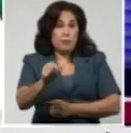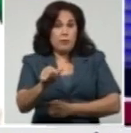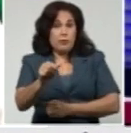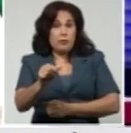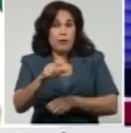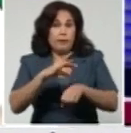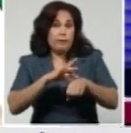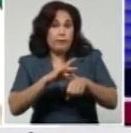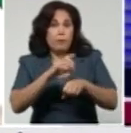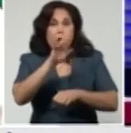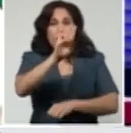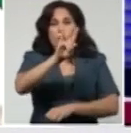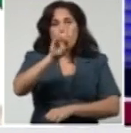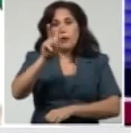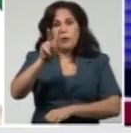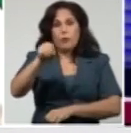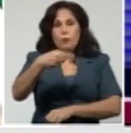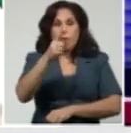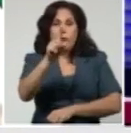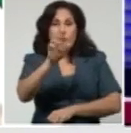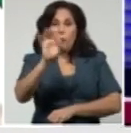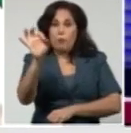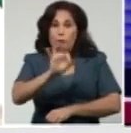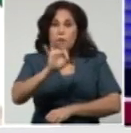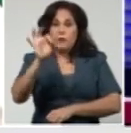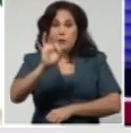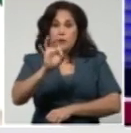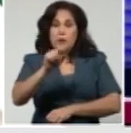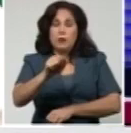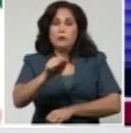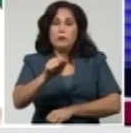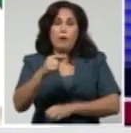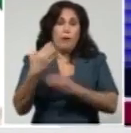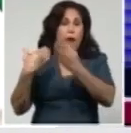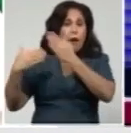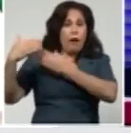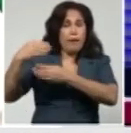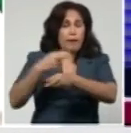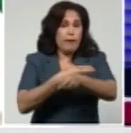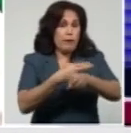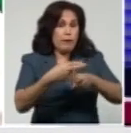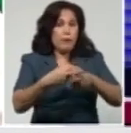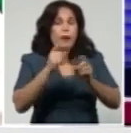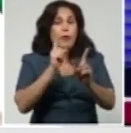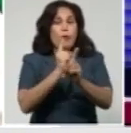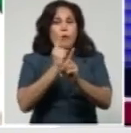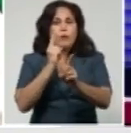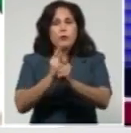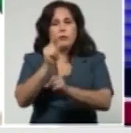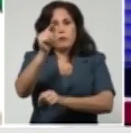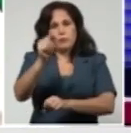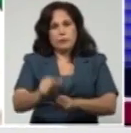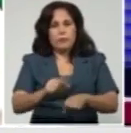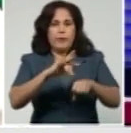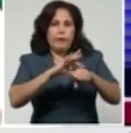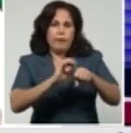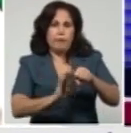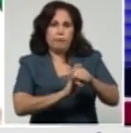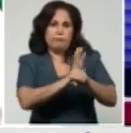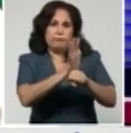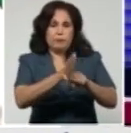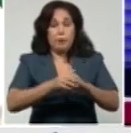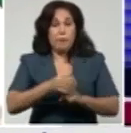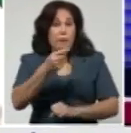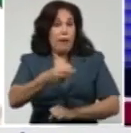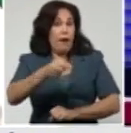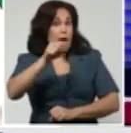age, for a total of 681 children or pediatric cases to have tested positive for the virus in